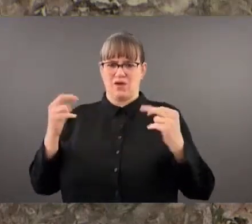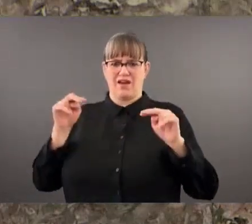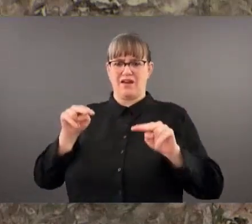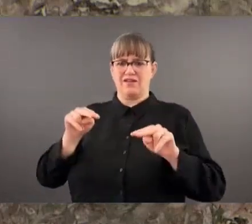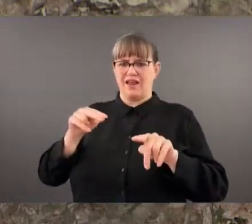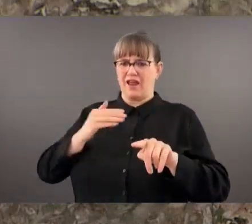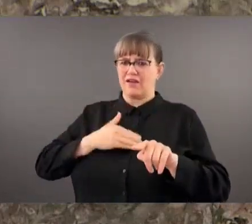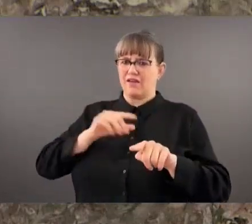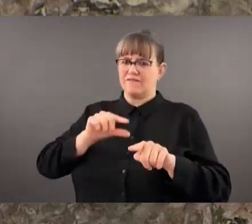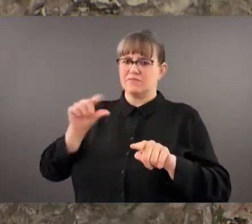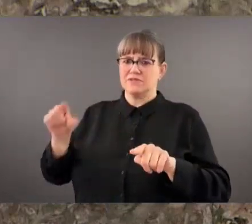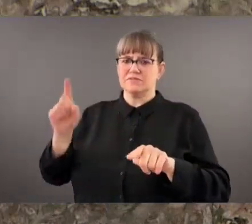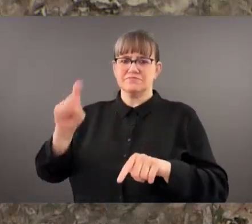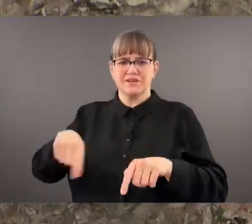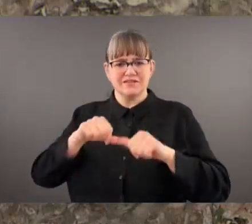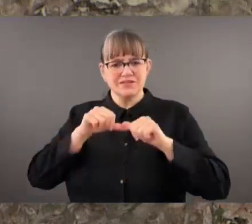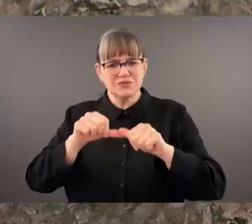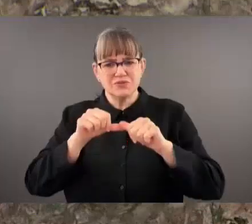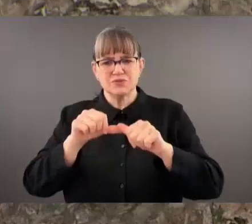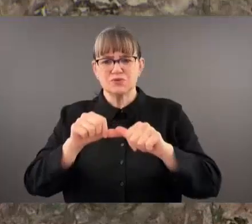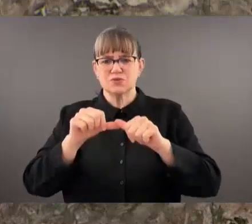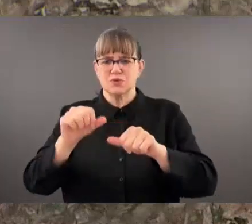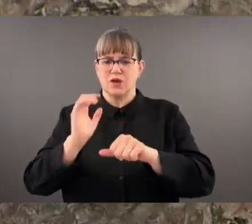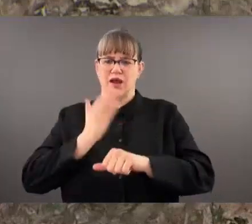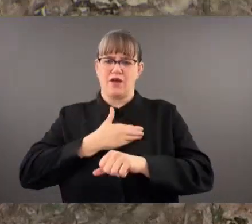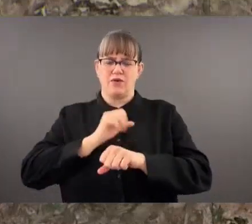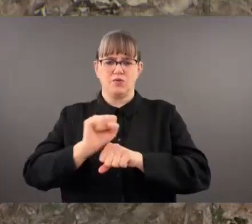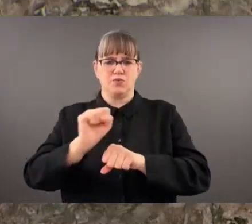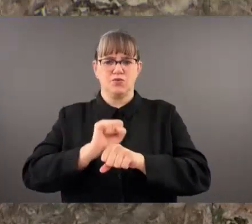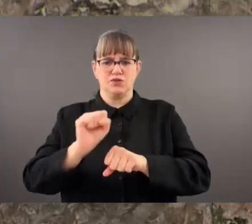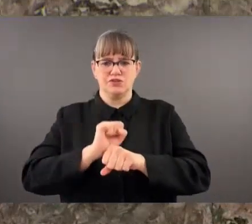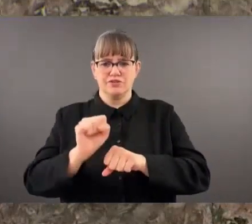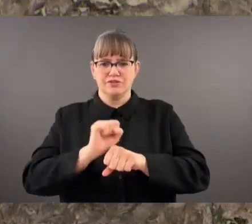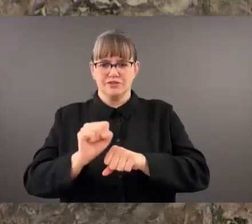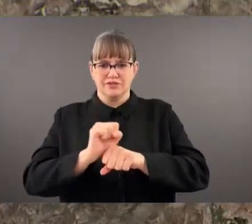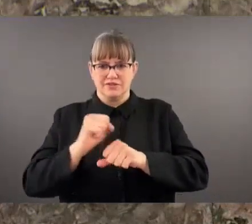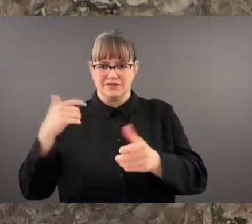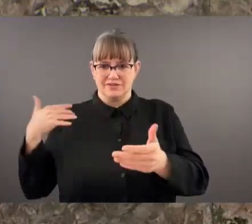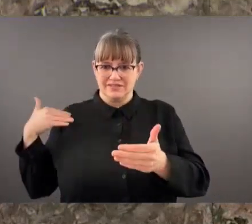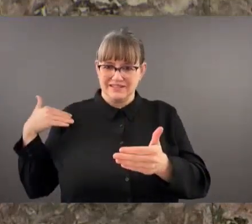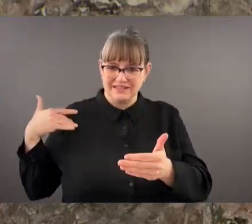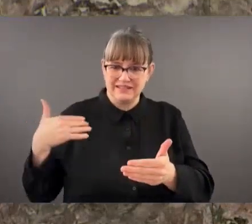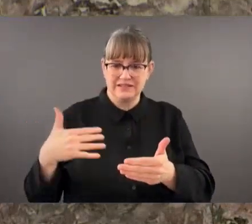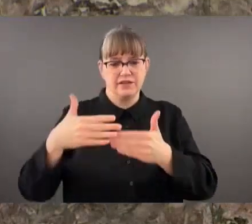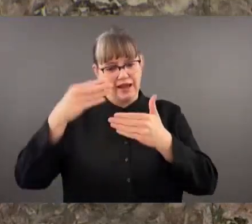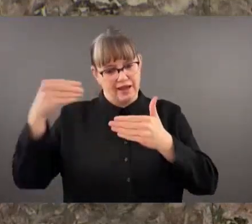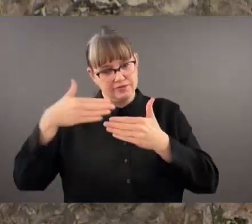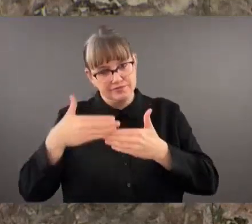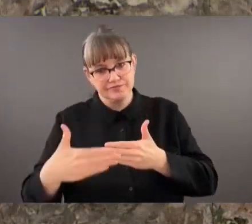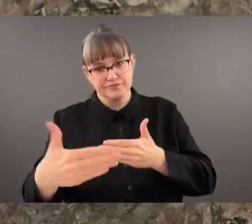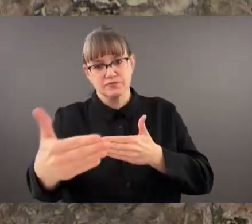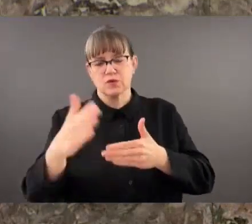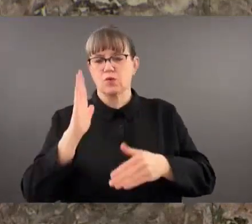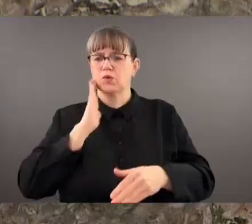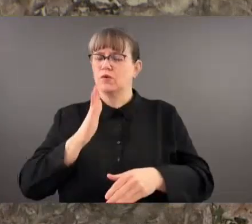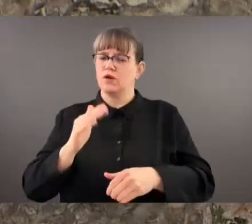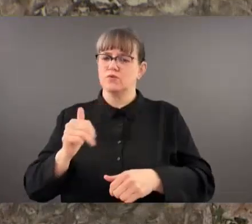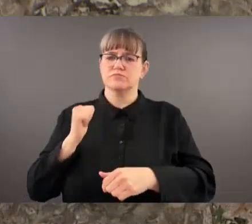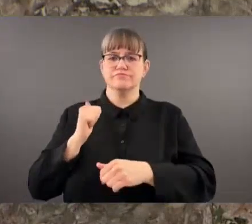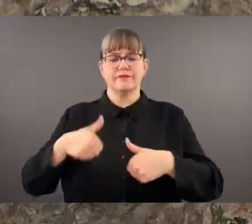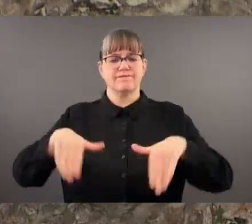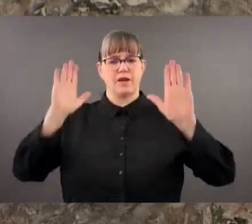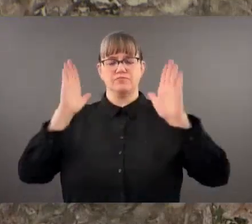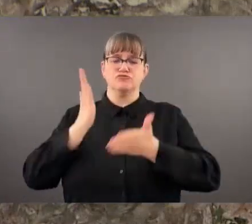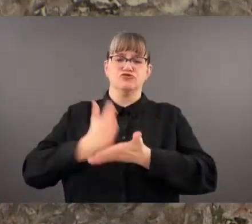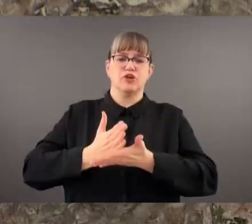it's promising that we're seeing initial results, but we're not going to let up. We've got to continue this work so that we can ensure that